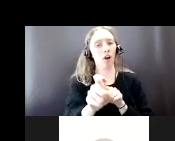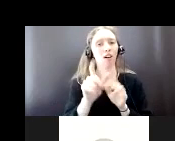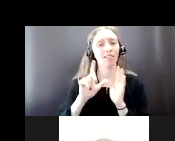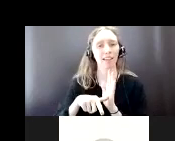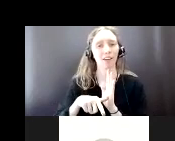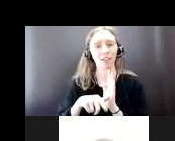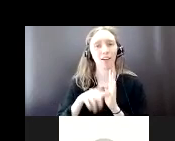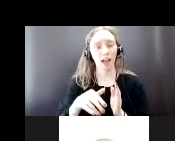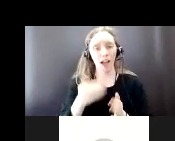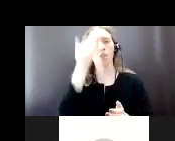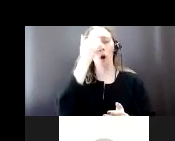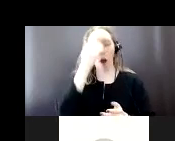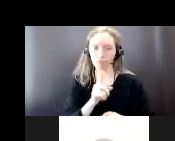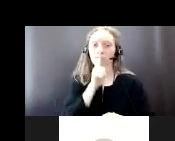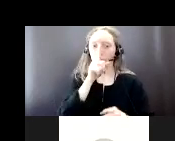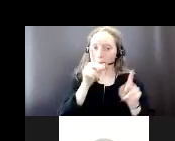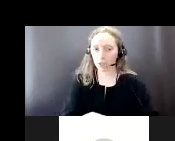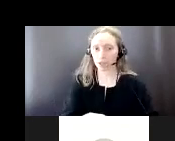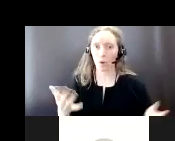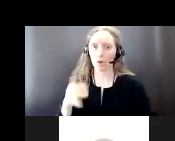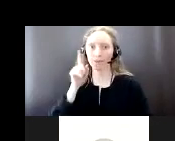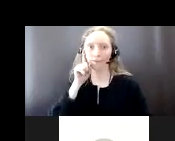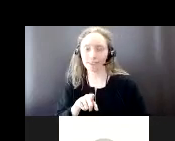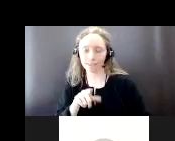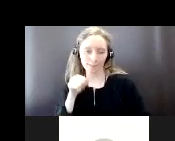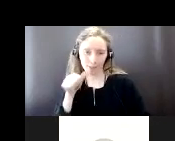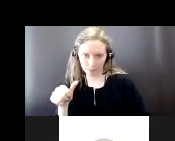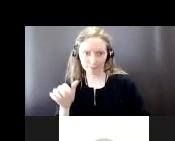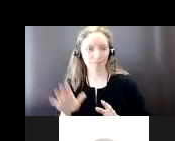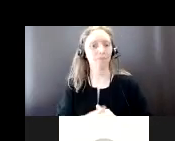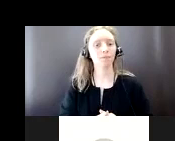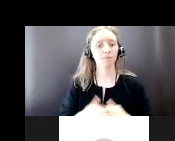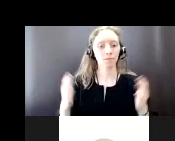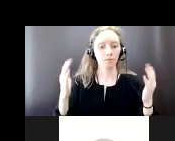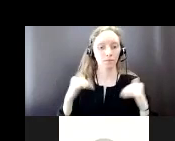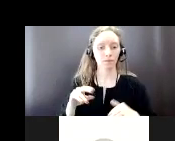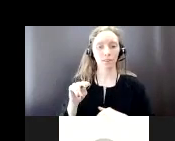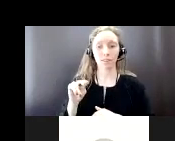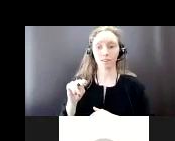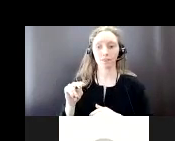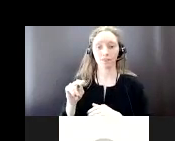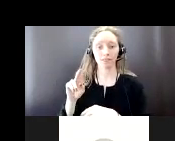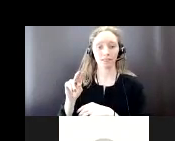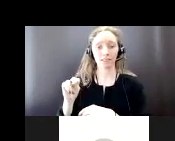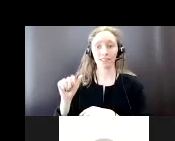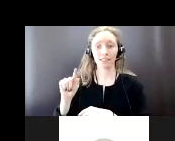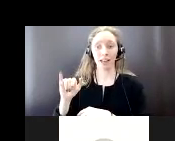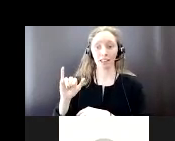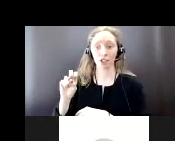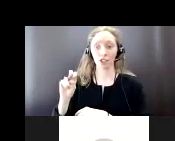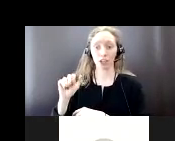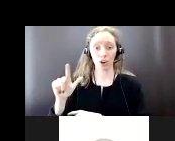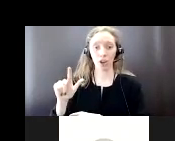The National Do Not Call list is a good tool for you know, real telemarketing if you don't want